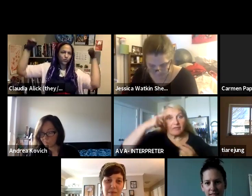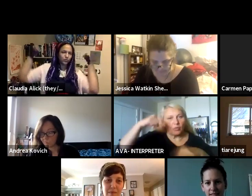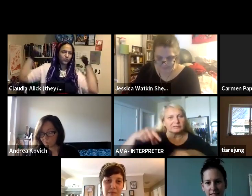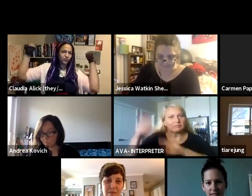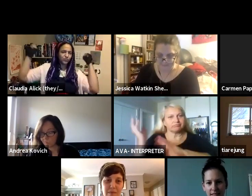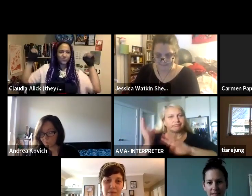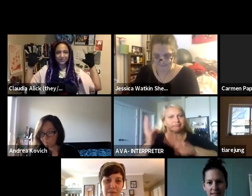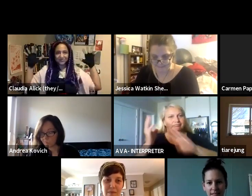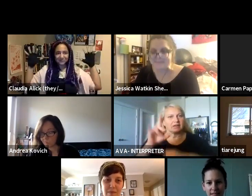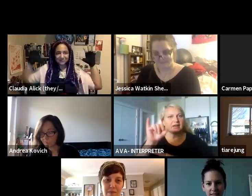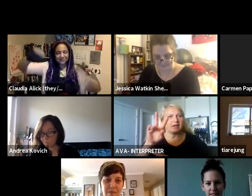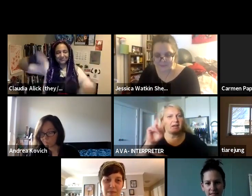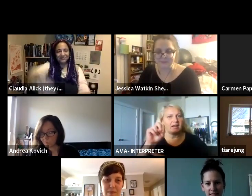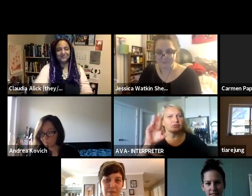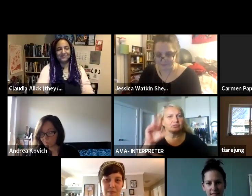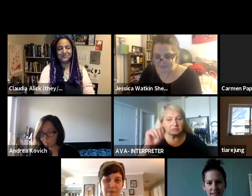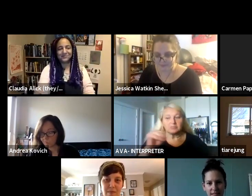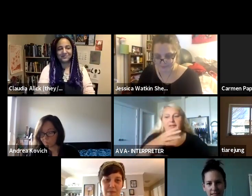much, HowlRound.